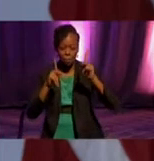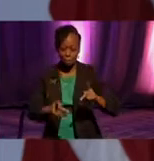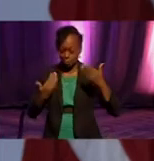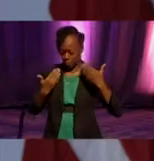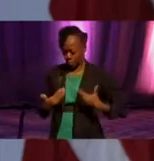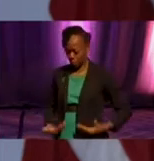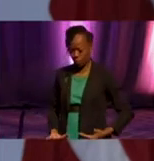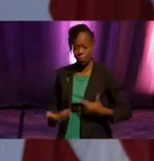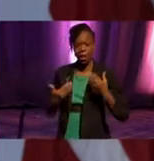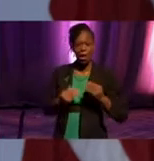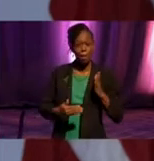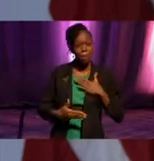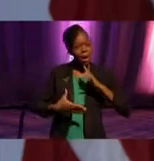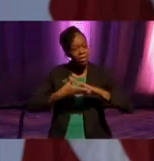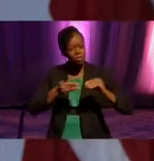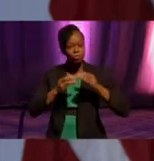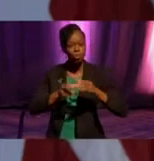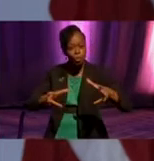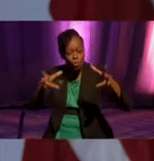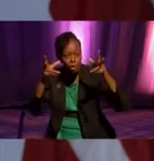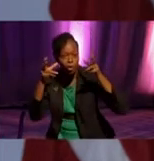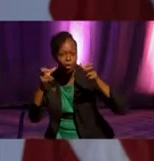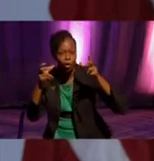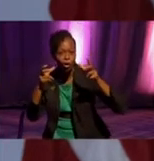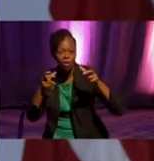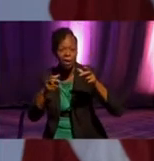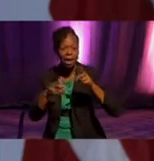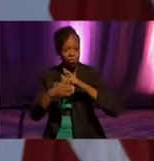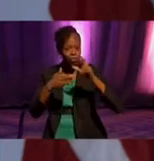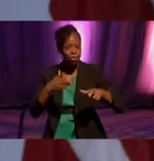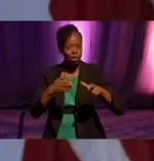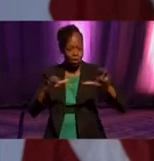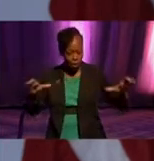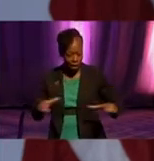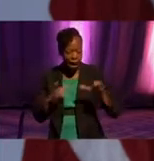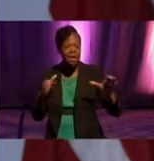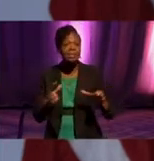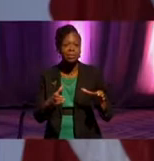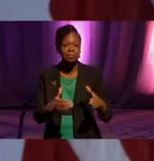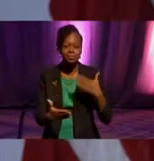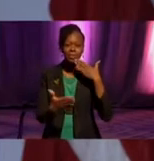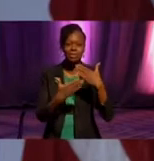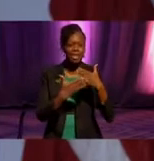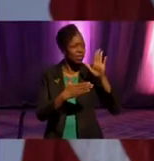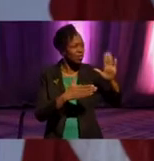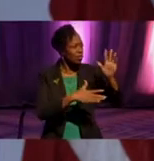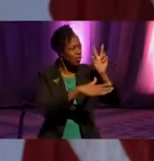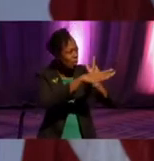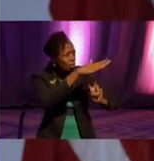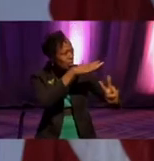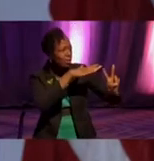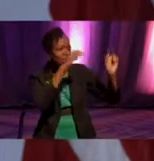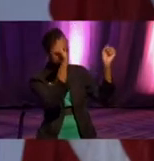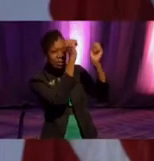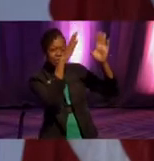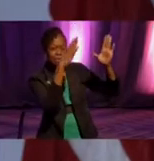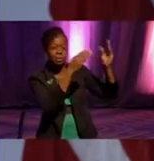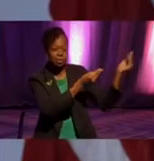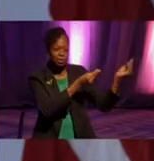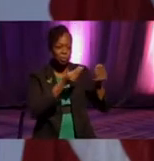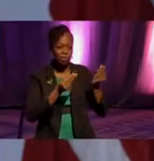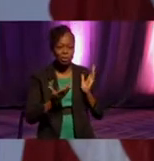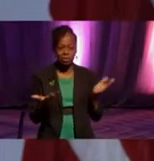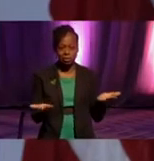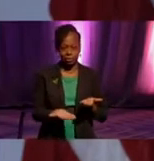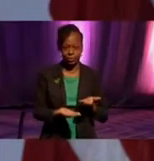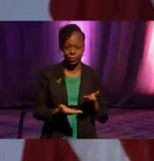in a way that sparks action and results. Thank you for your vision and courage in bringing us here. And thank you for giving us the opportunity to